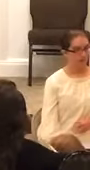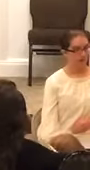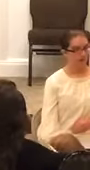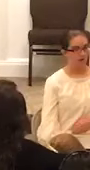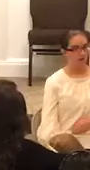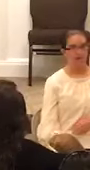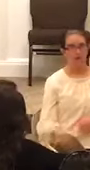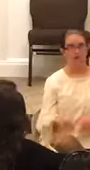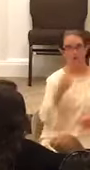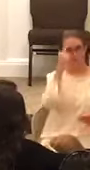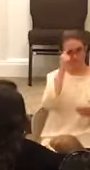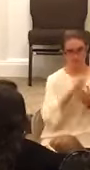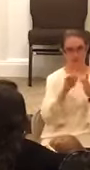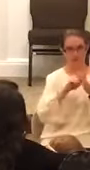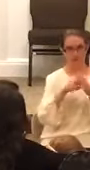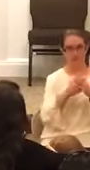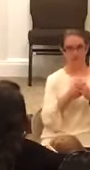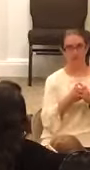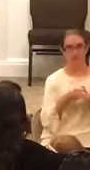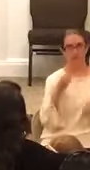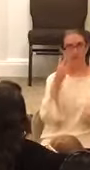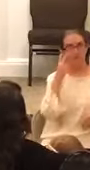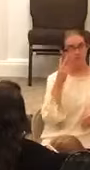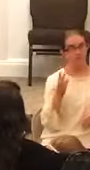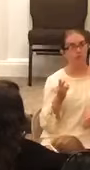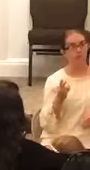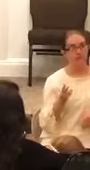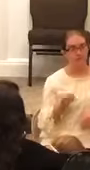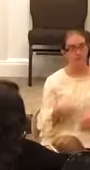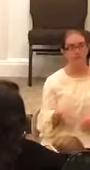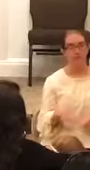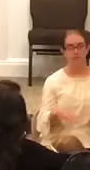That's how some of these religions got started. They're supposed to see an angel.